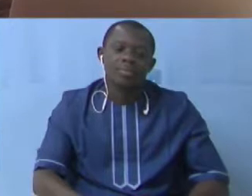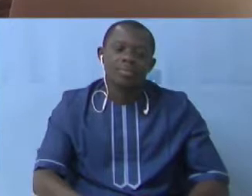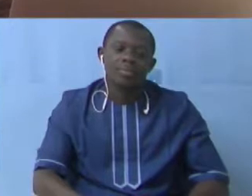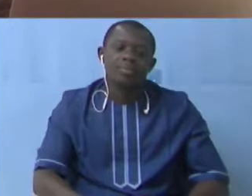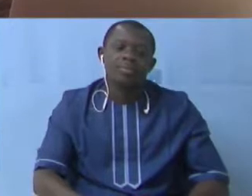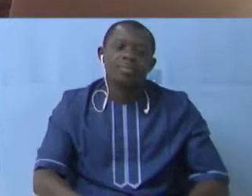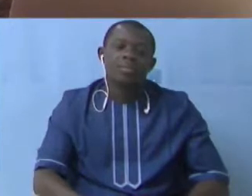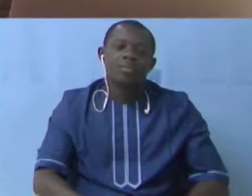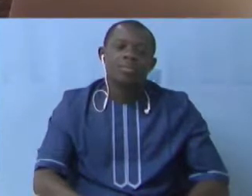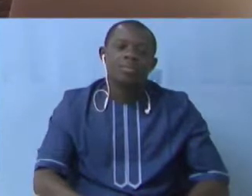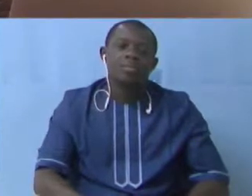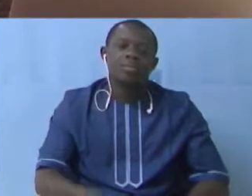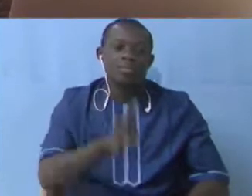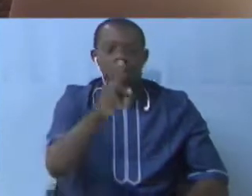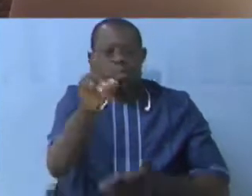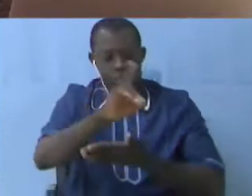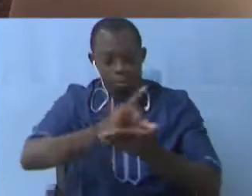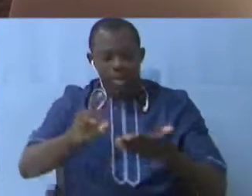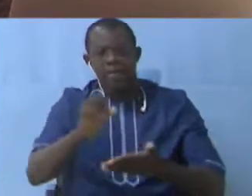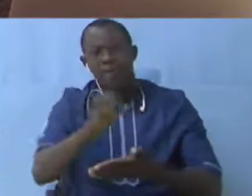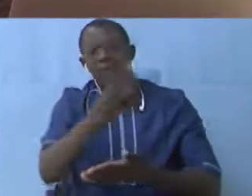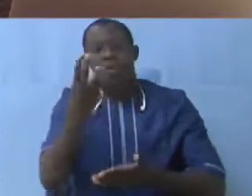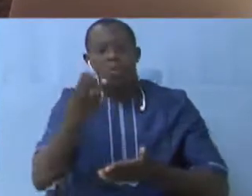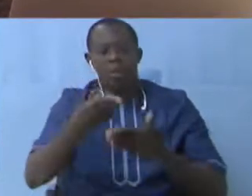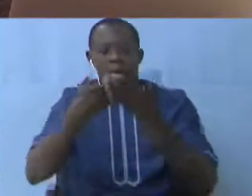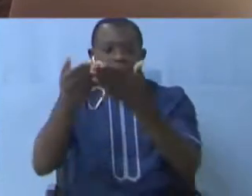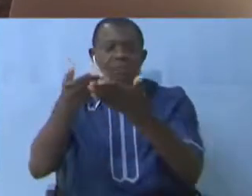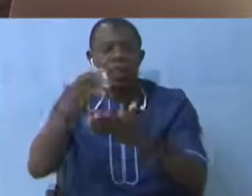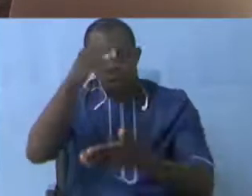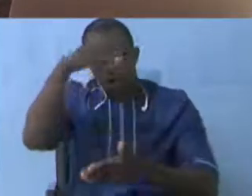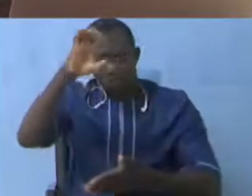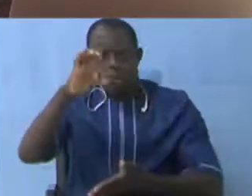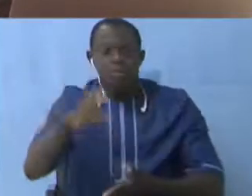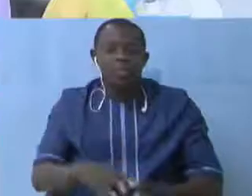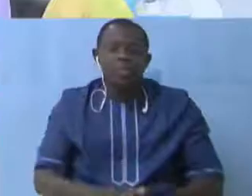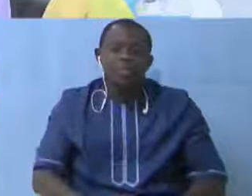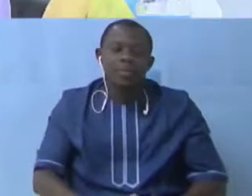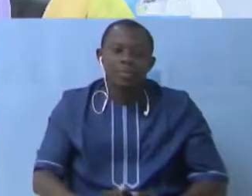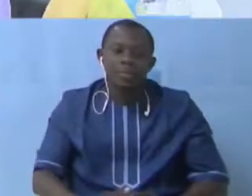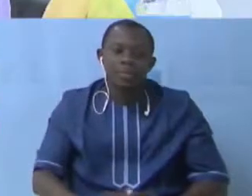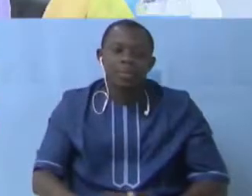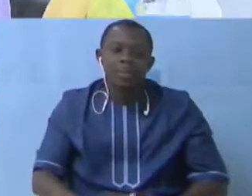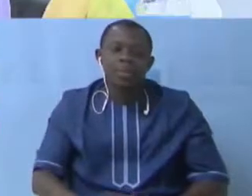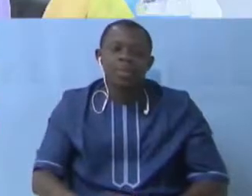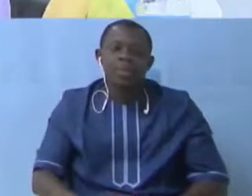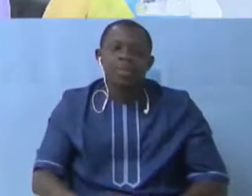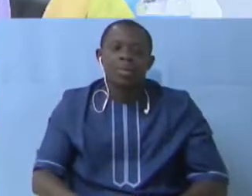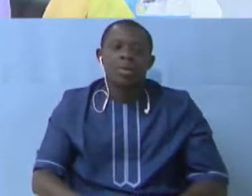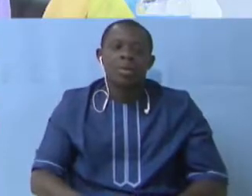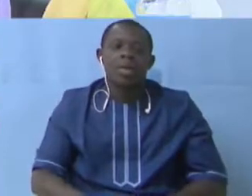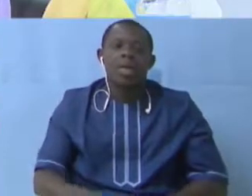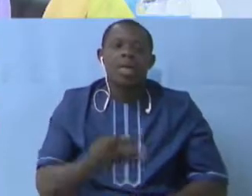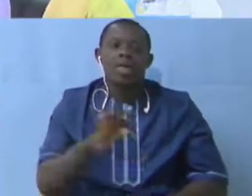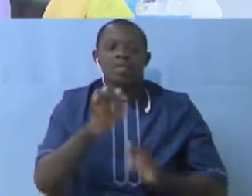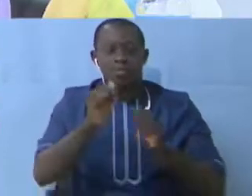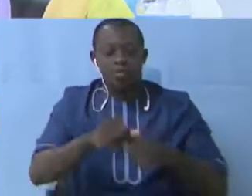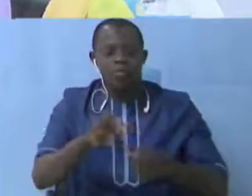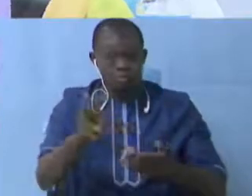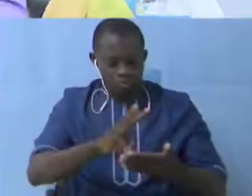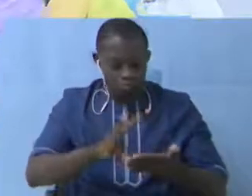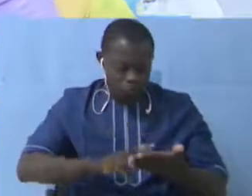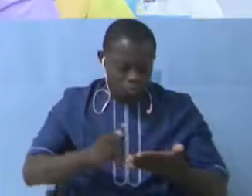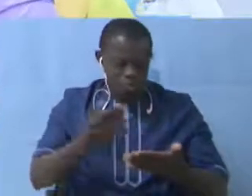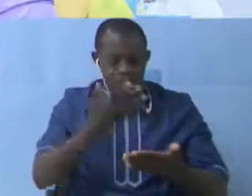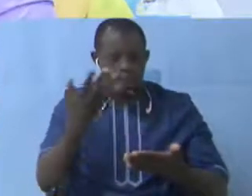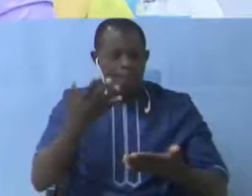provided a few for the commission. am na yenn nag yoo jox commission bi. If we may go through some of them. waa ñu seet yenn